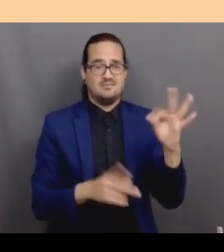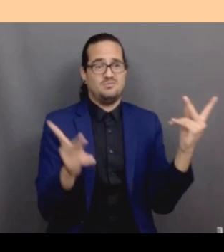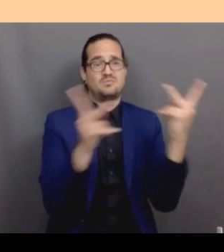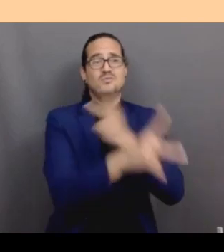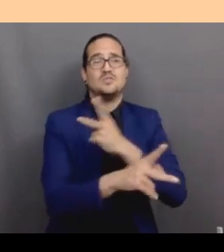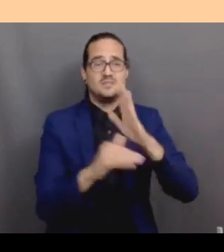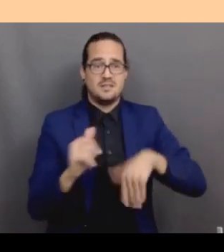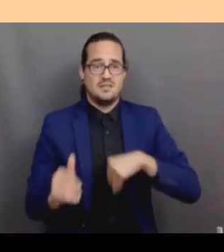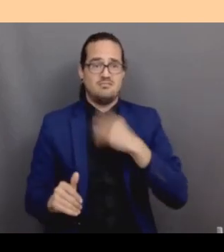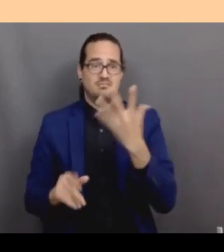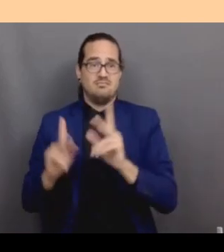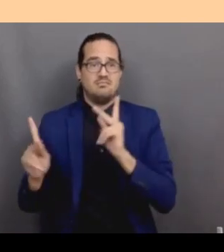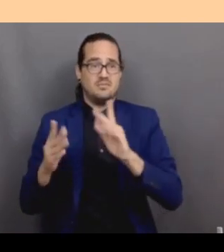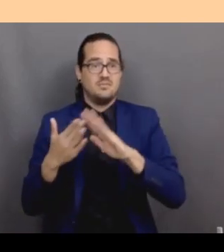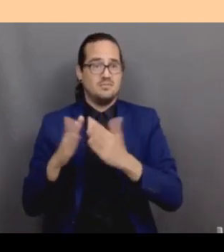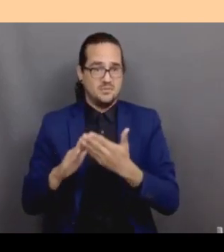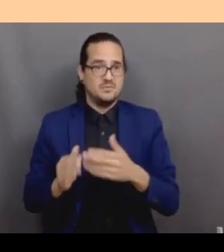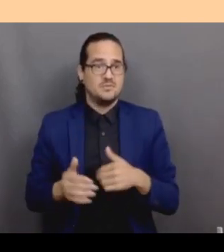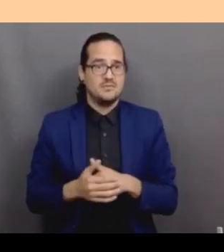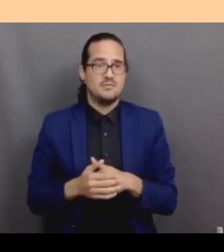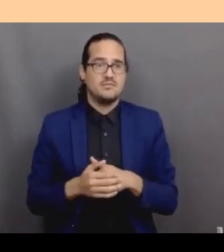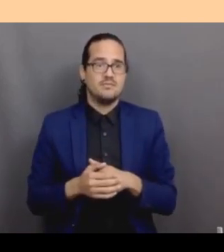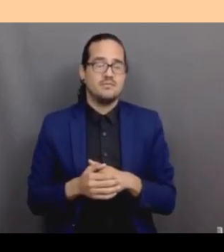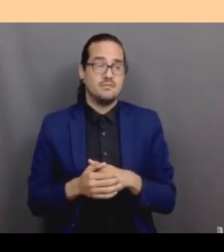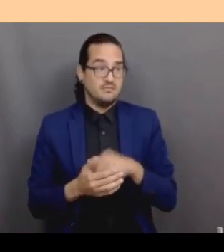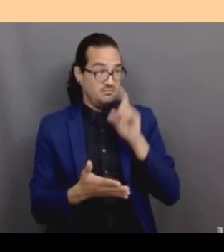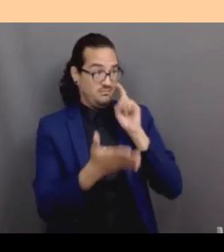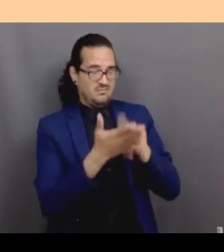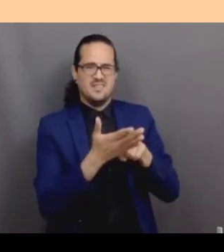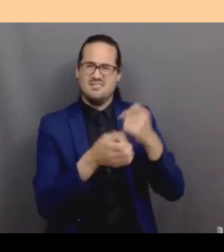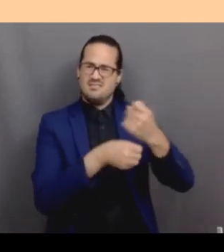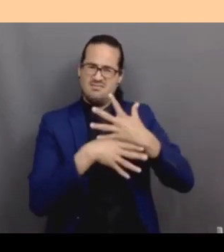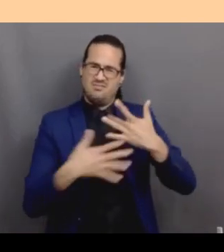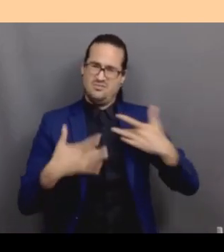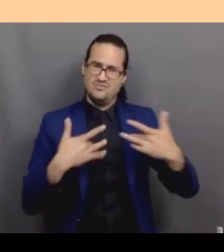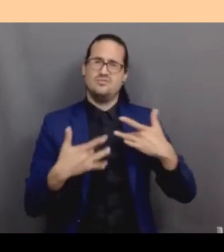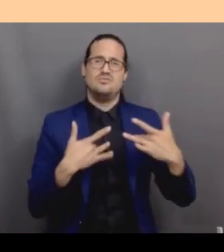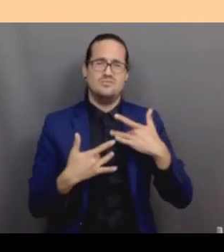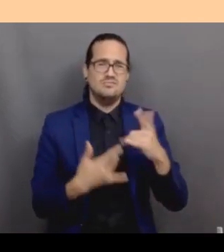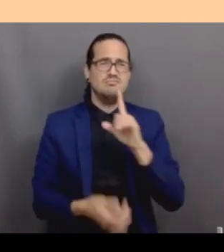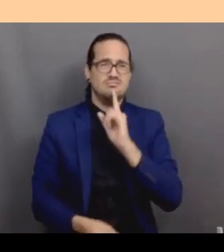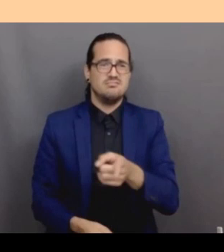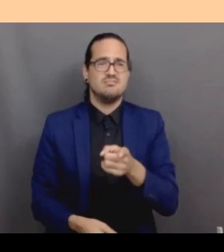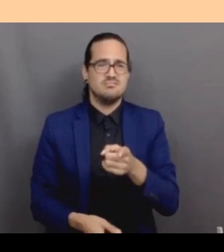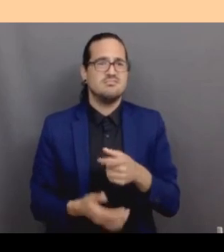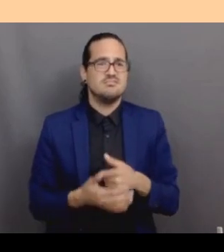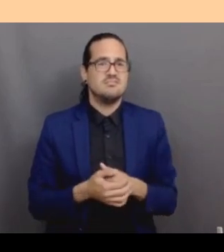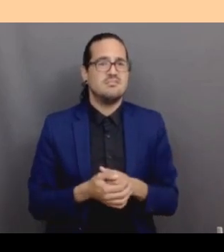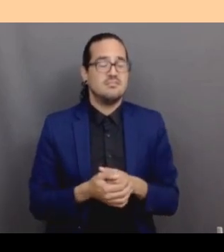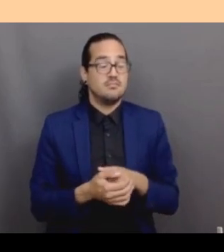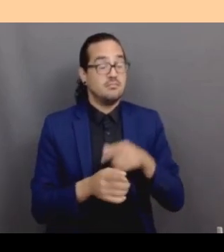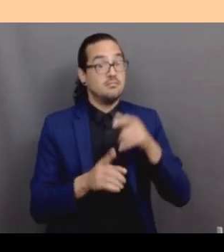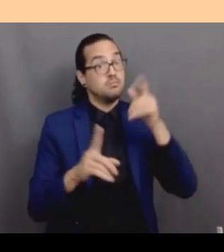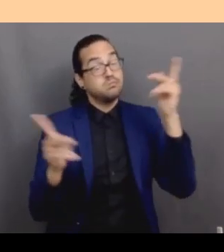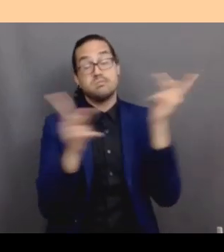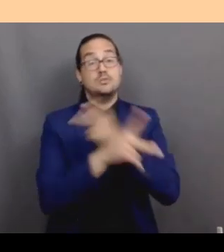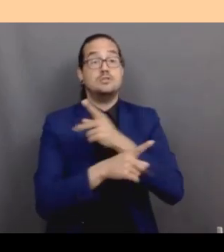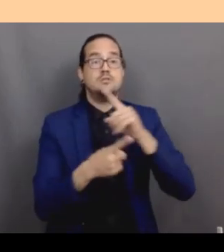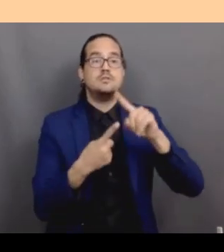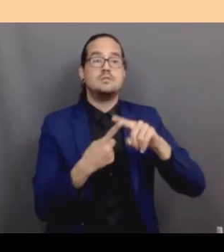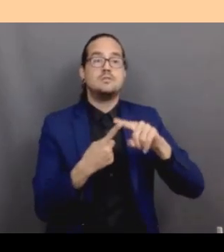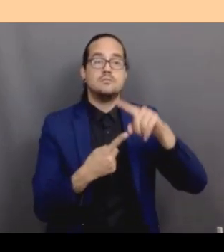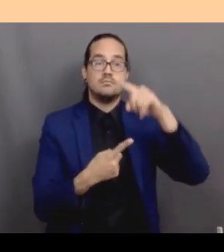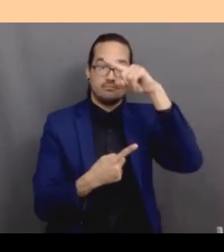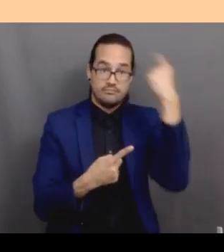tremendous concern, because a lot of, especially African American and Latinx communities, sometimes come